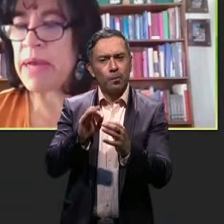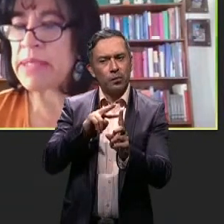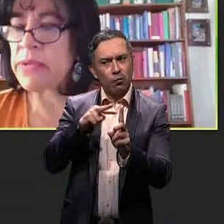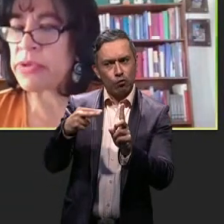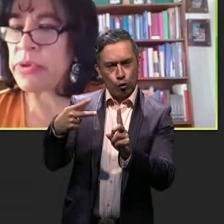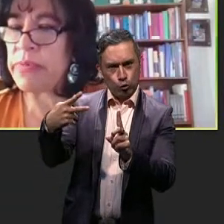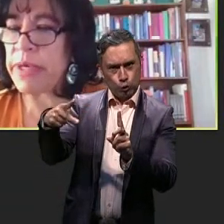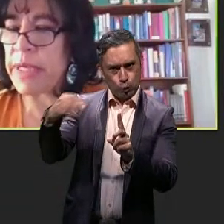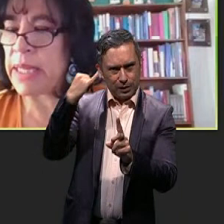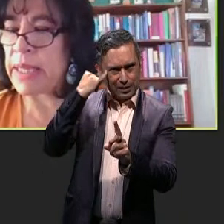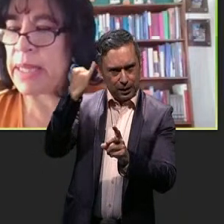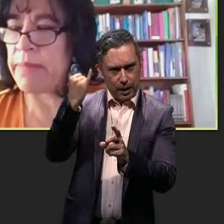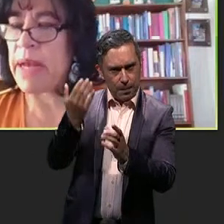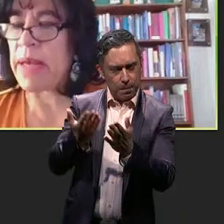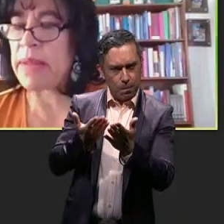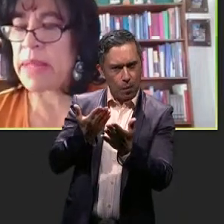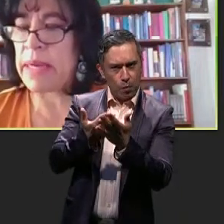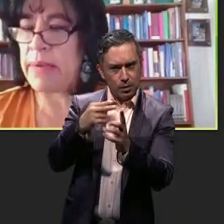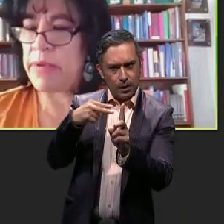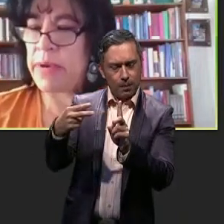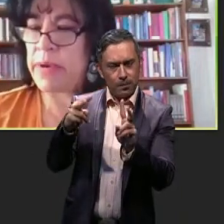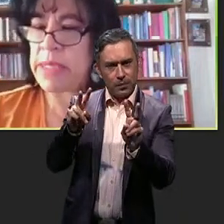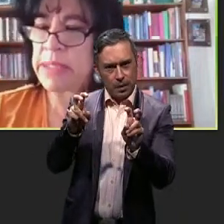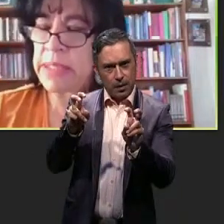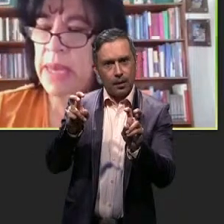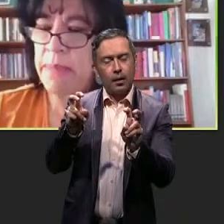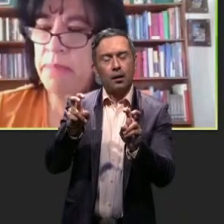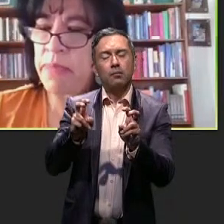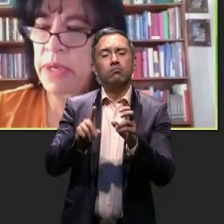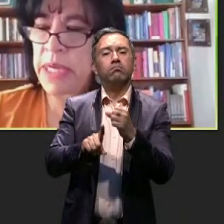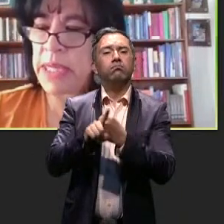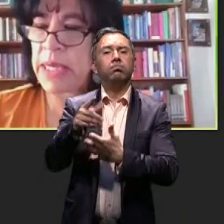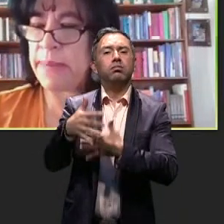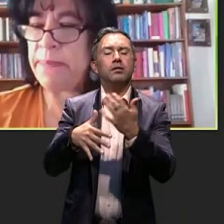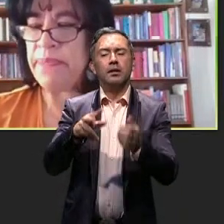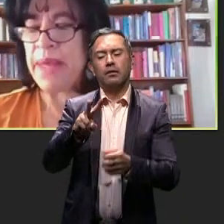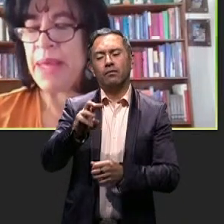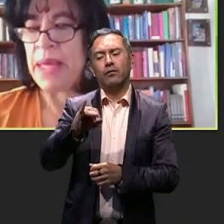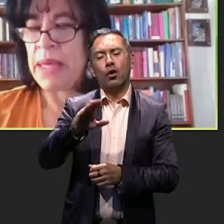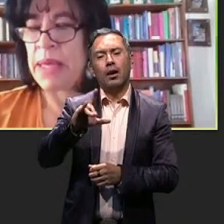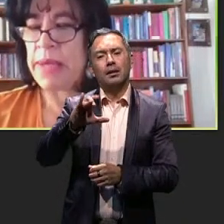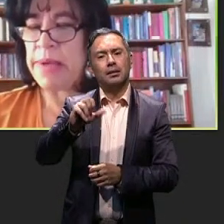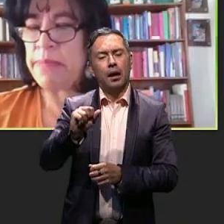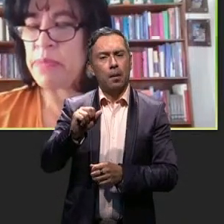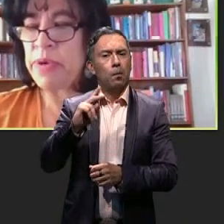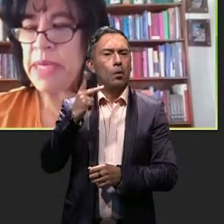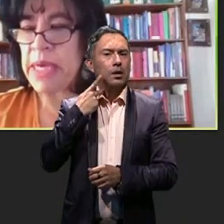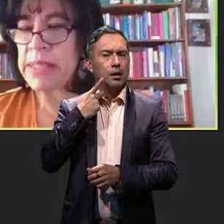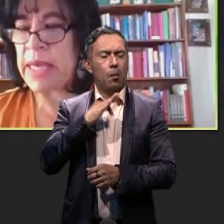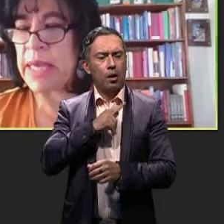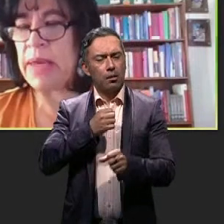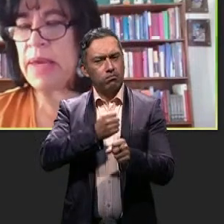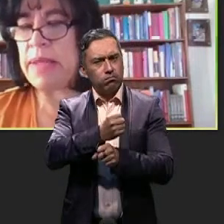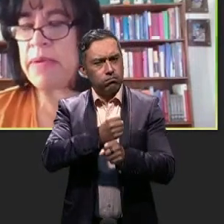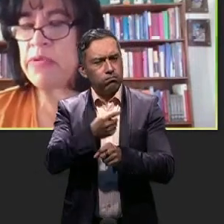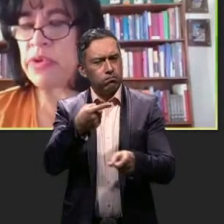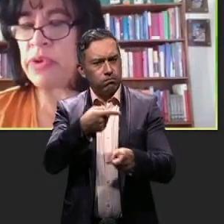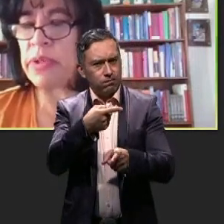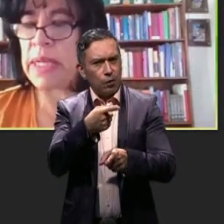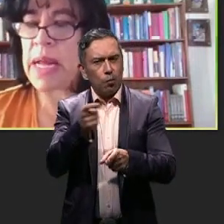on this perspective that you were talking about of political violence. You